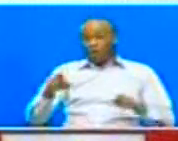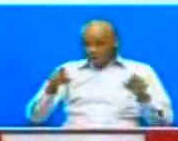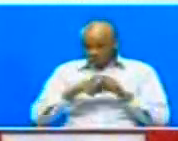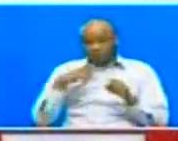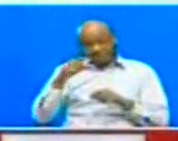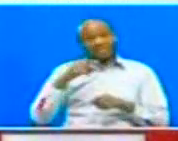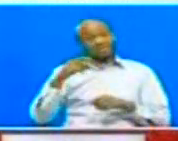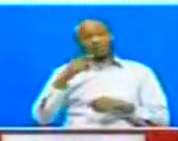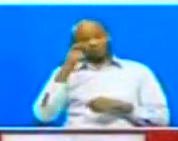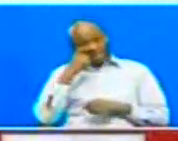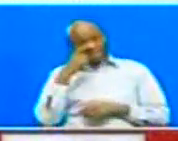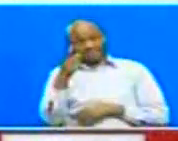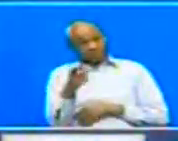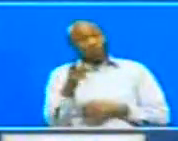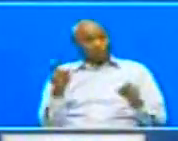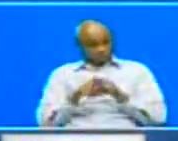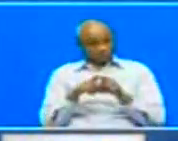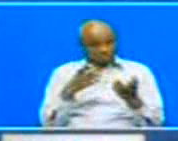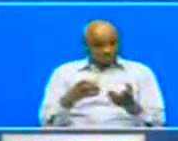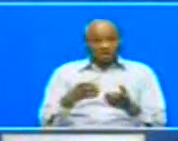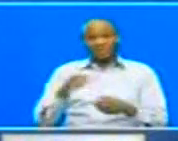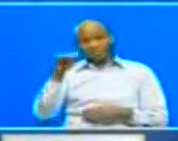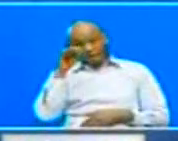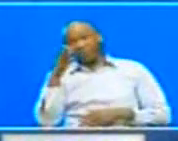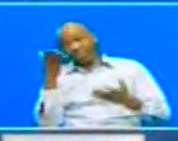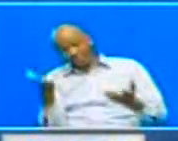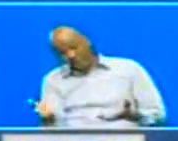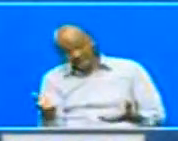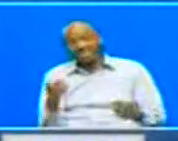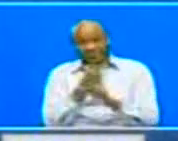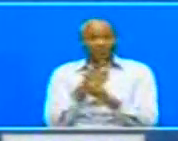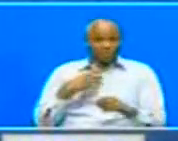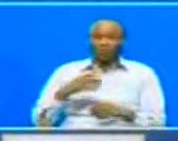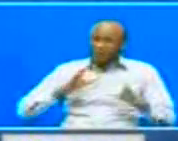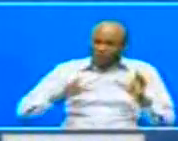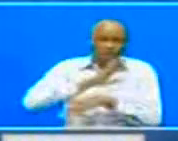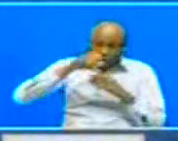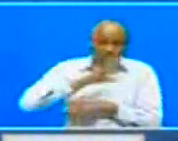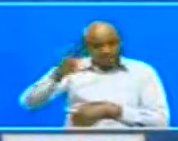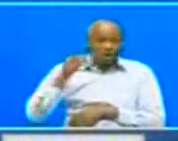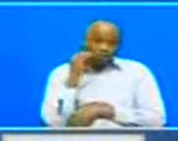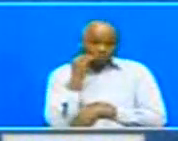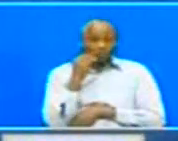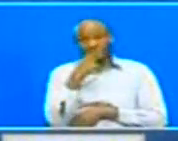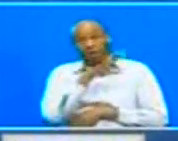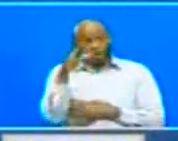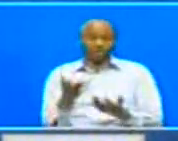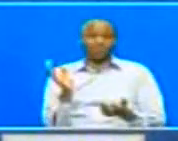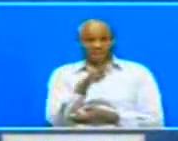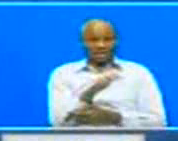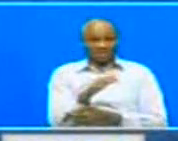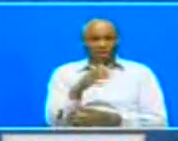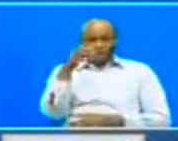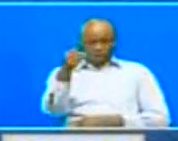Southern Sudanese, Burundians, Ethiopians, Rwandans, Zimbabweans, Ethiopians, and the rest? Do we force all of them? Do we now call all of them? Hold that